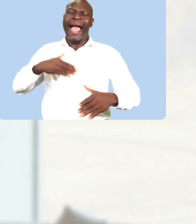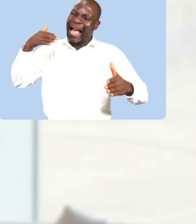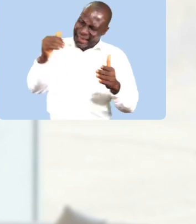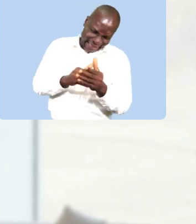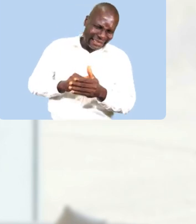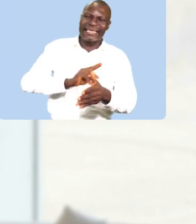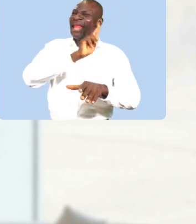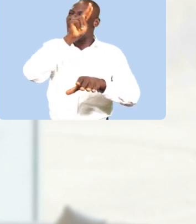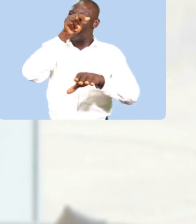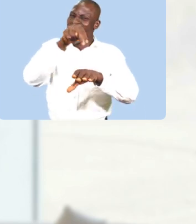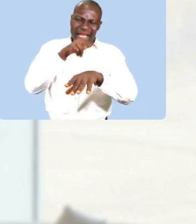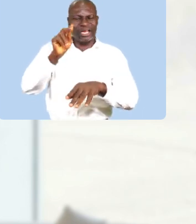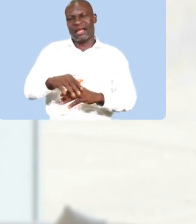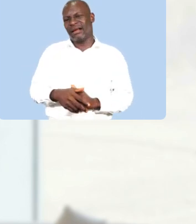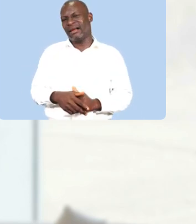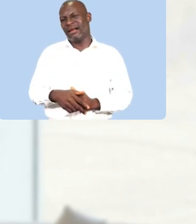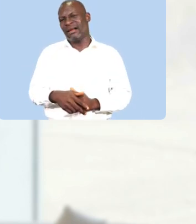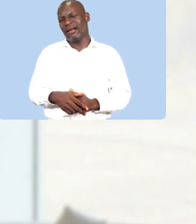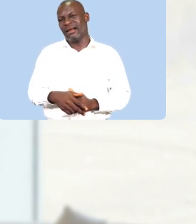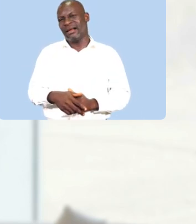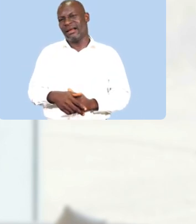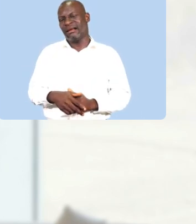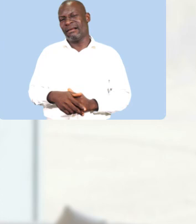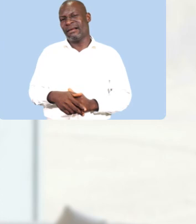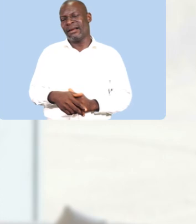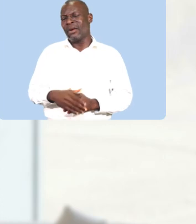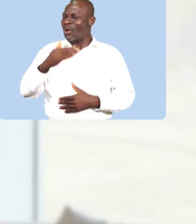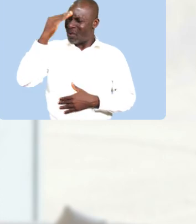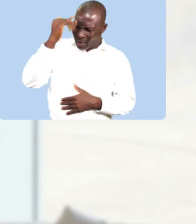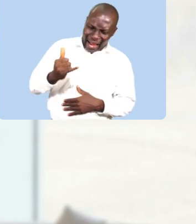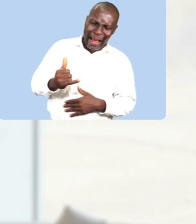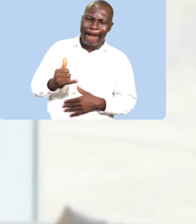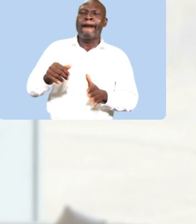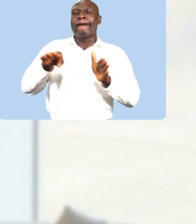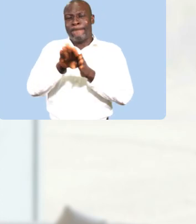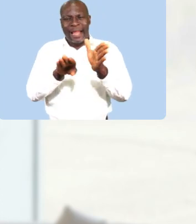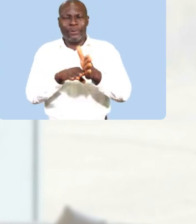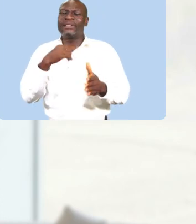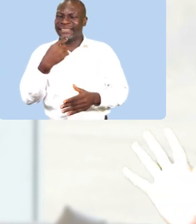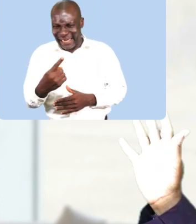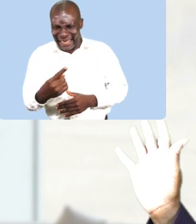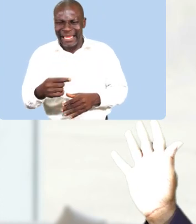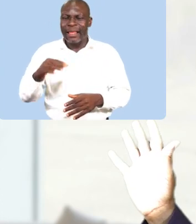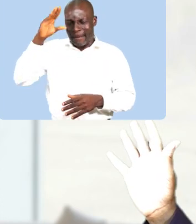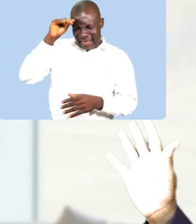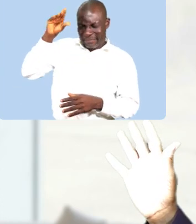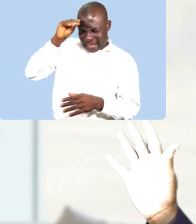nature. So in the Bible said, gayism and lesbianism are against